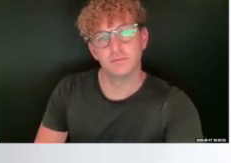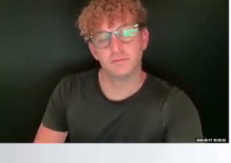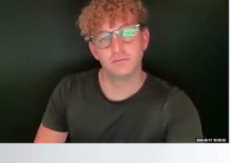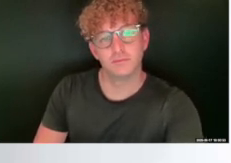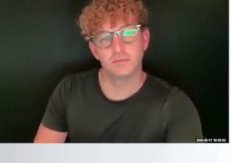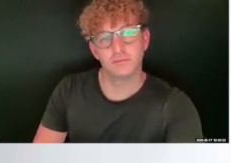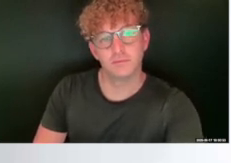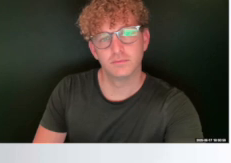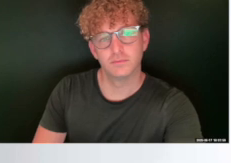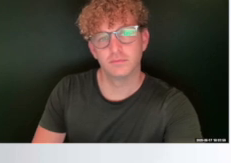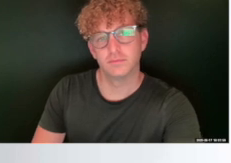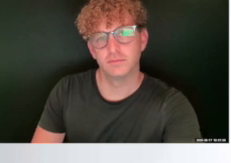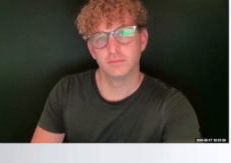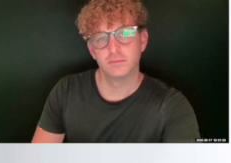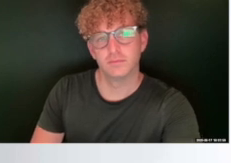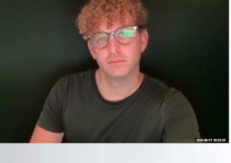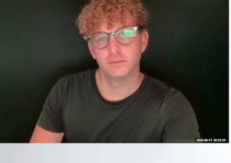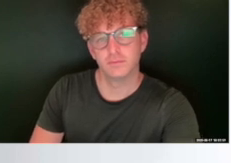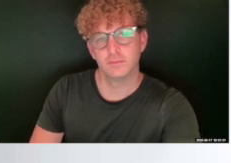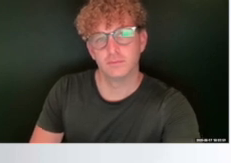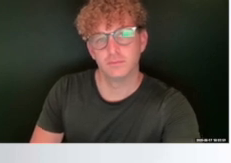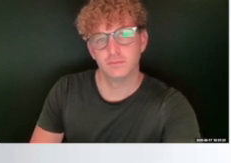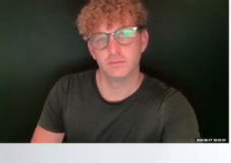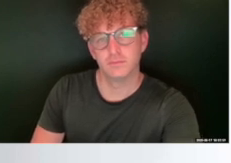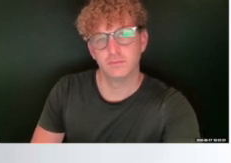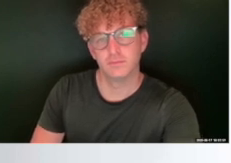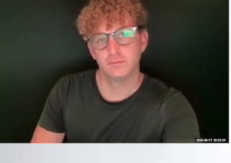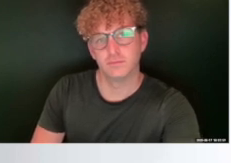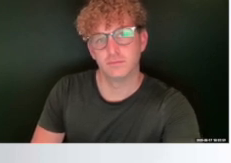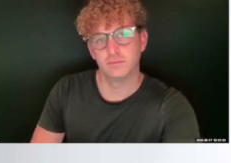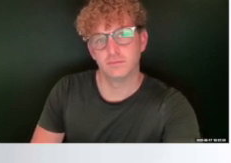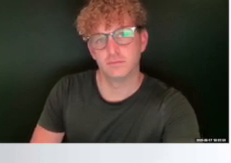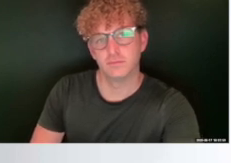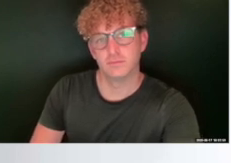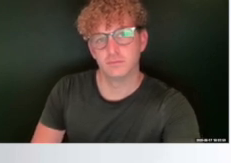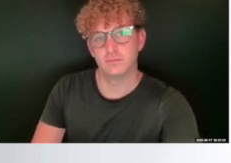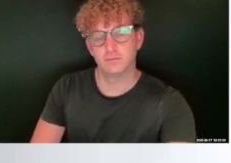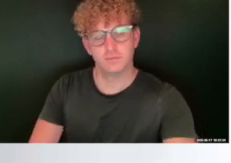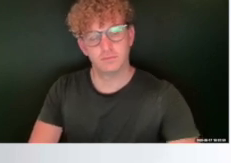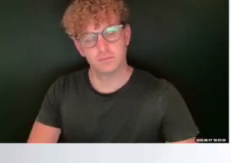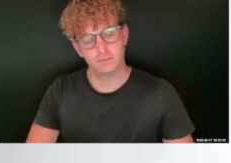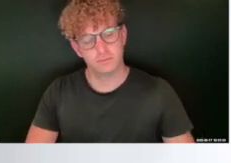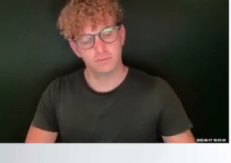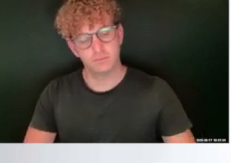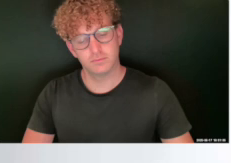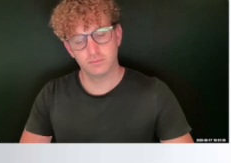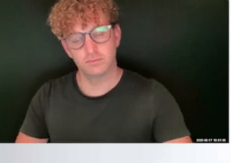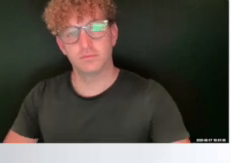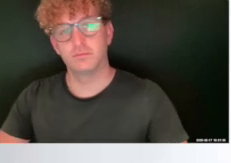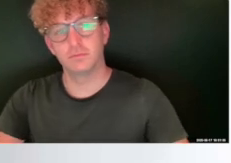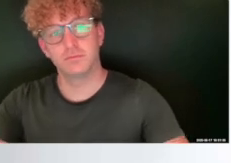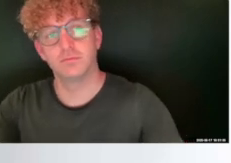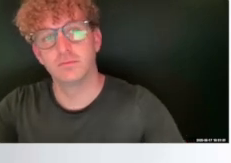upfront cost of zero-emission trucks and buses. By doing so, we're helping to drive the adoption of the cleanest